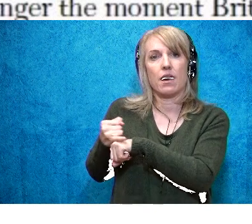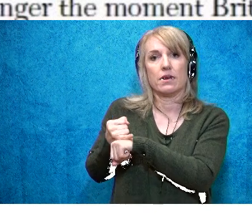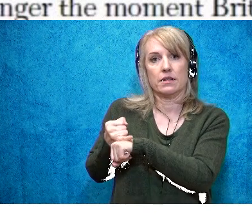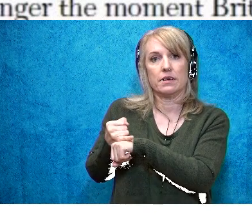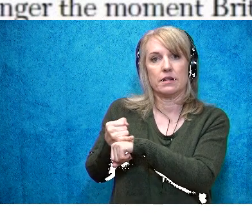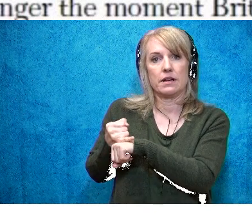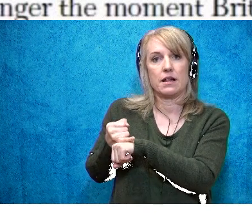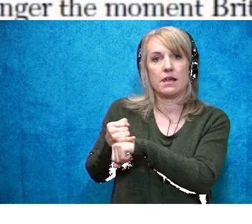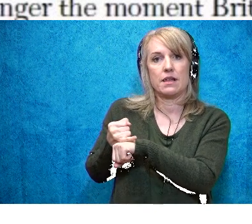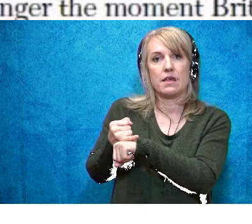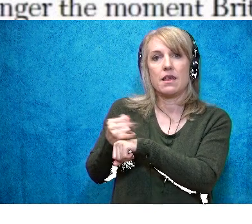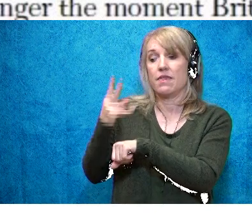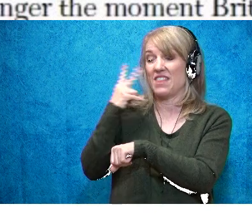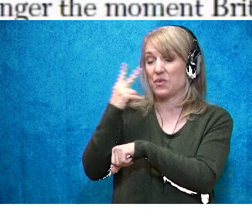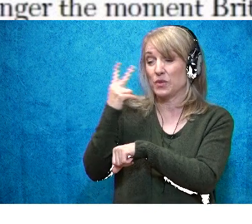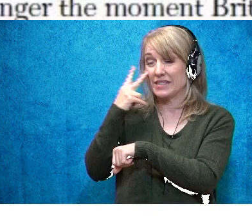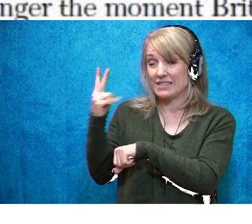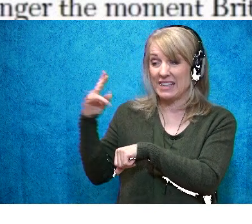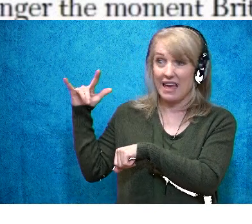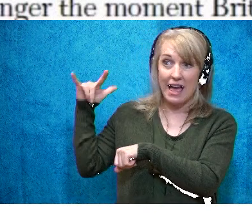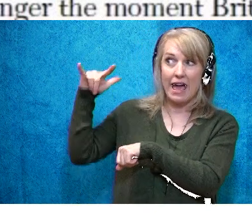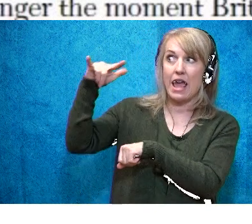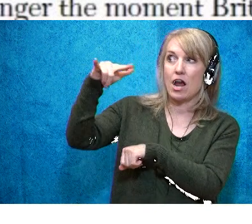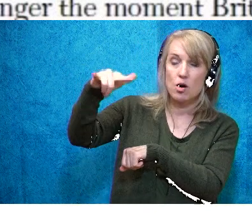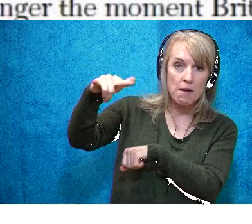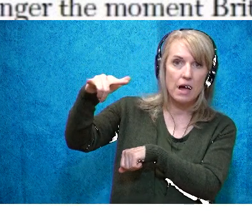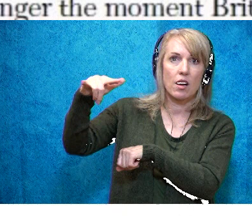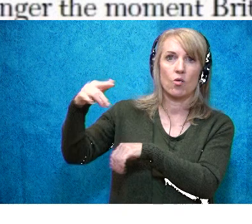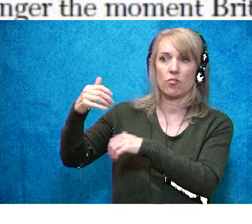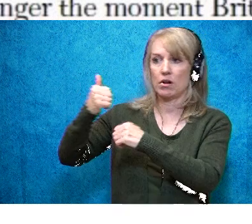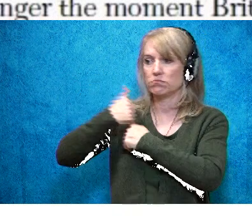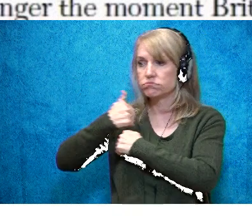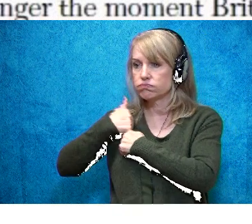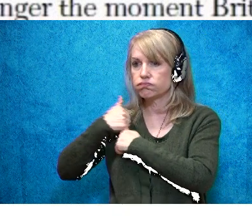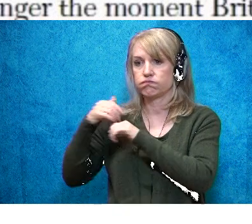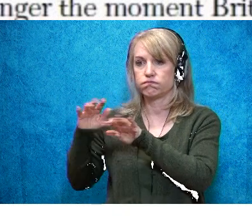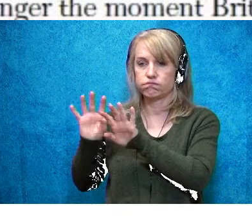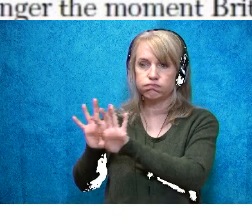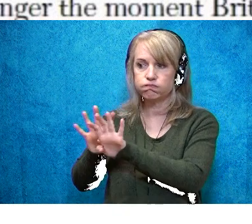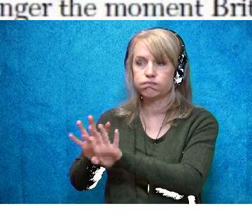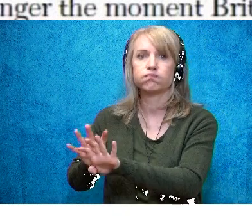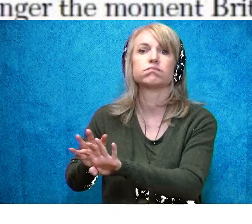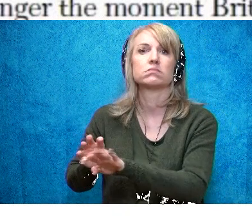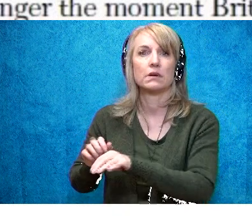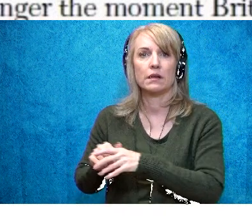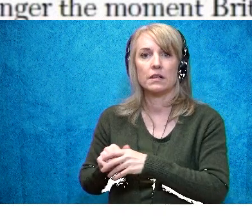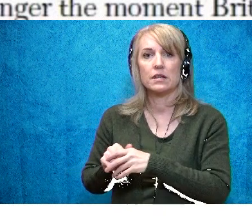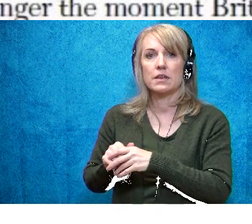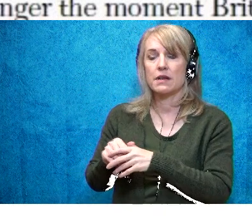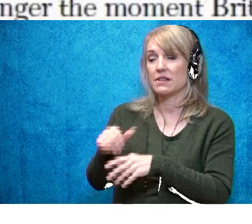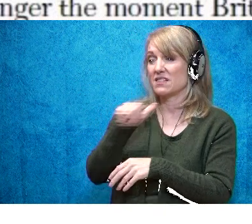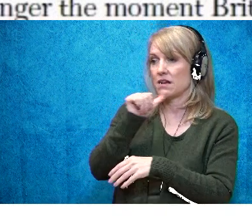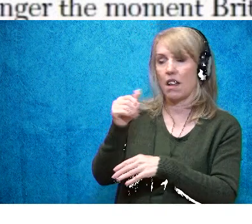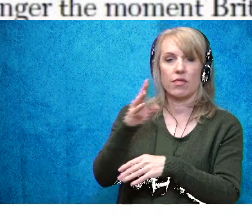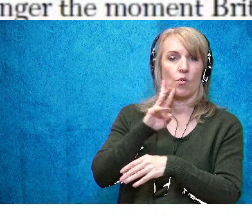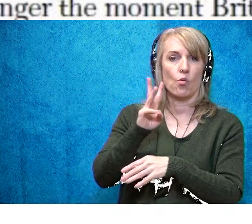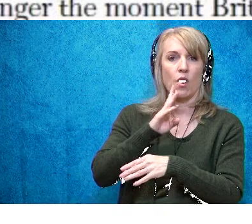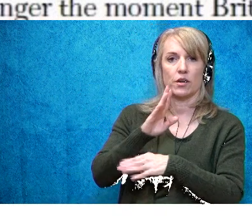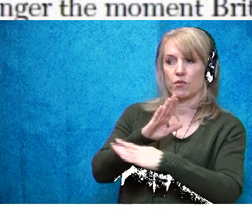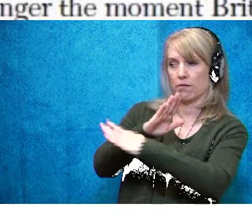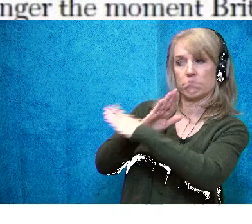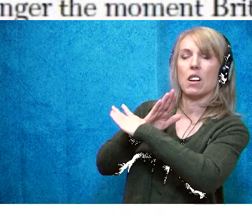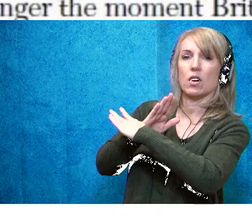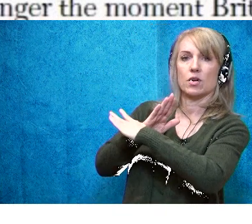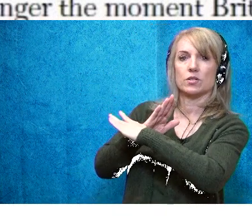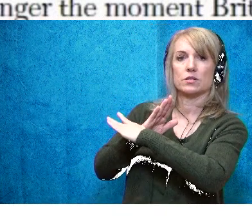of sea and air power. As Secretary Hollis said, it is not the water that bars the way, it is the resolute determination of